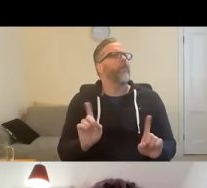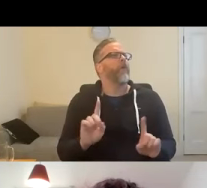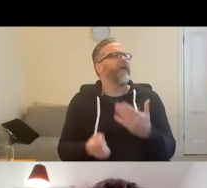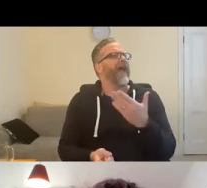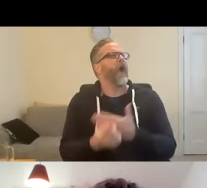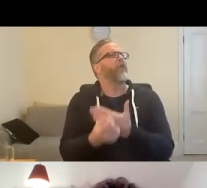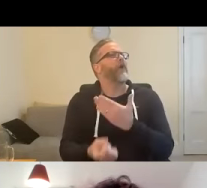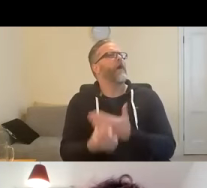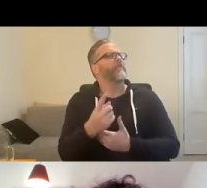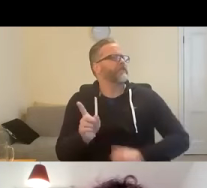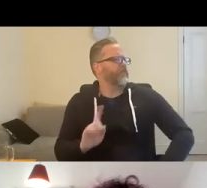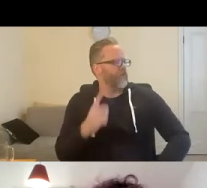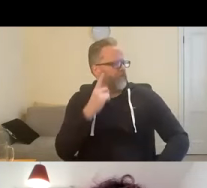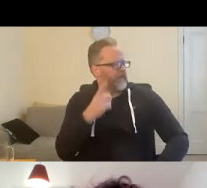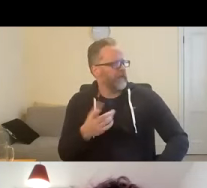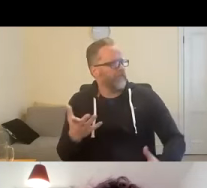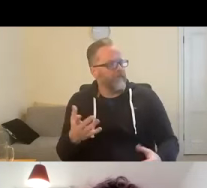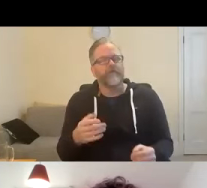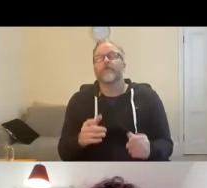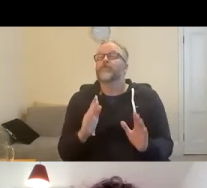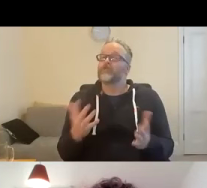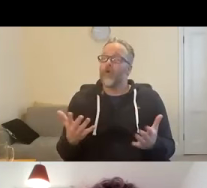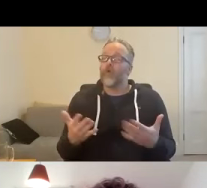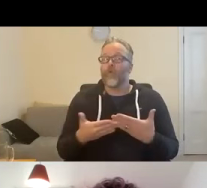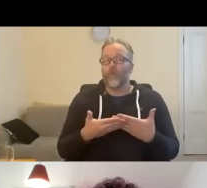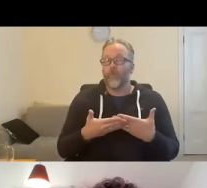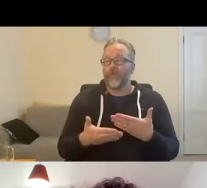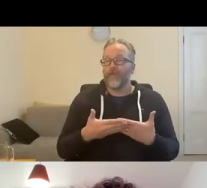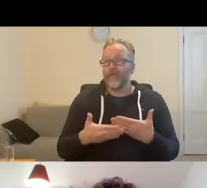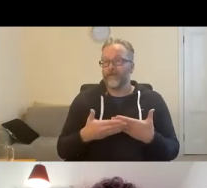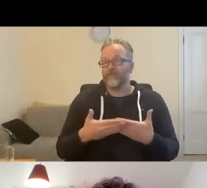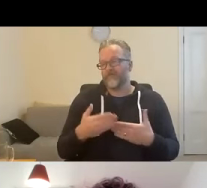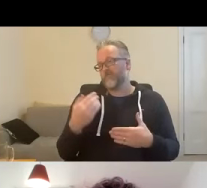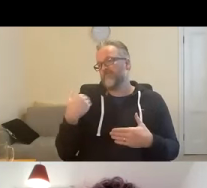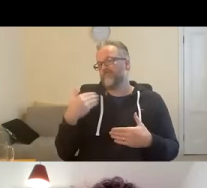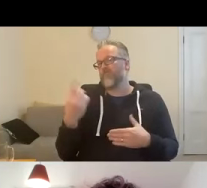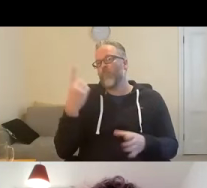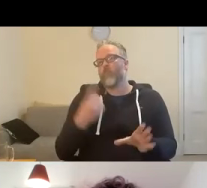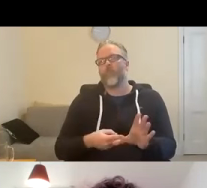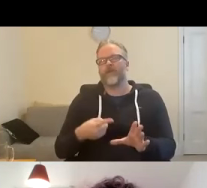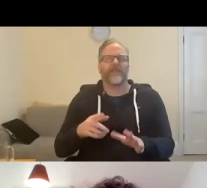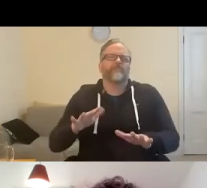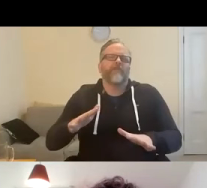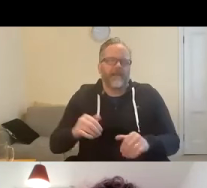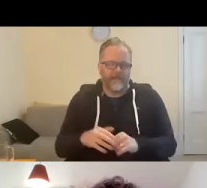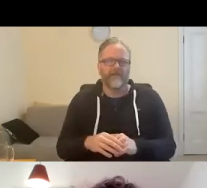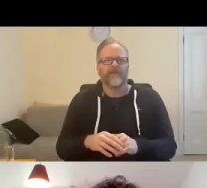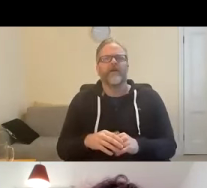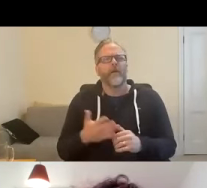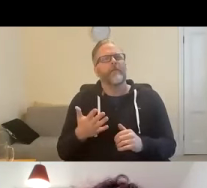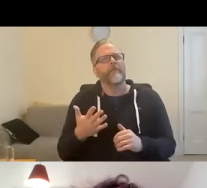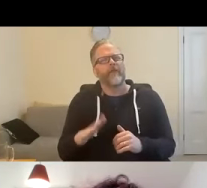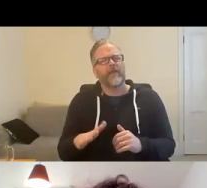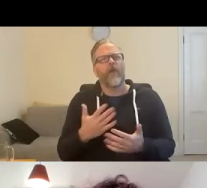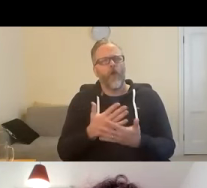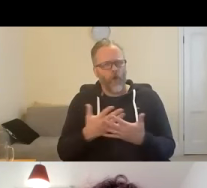outcomes, basically. And so within the last kind of year or so, actually, there was a lot